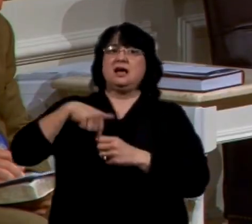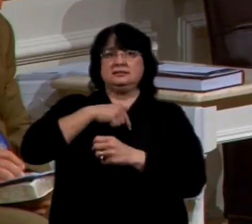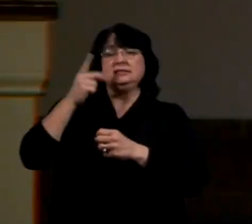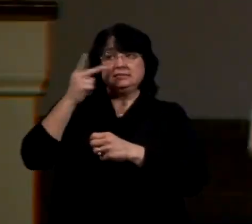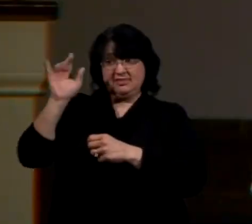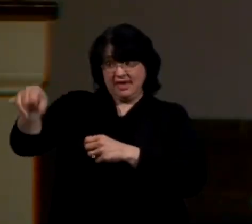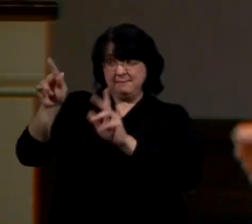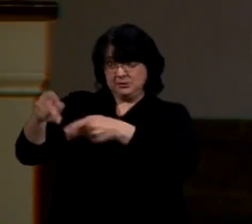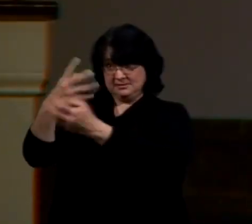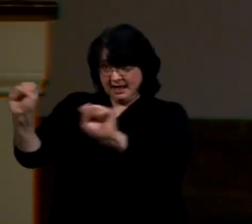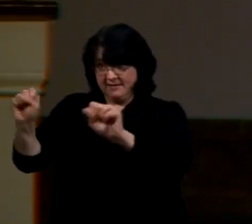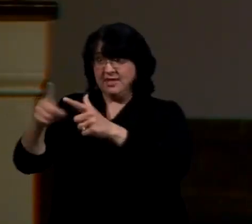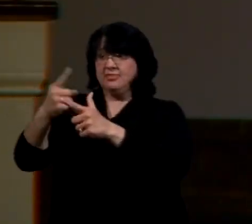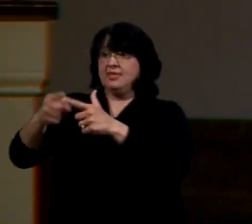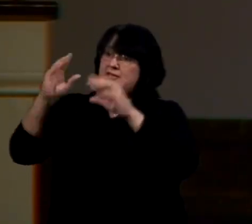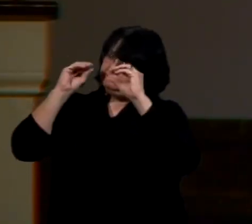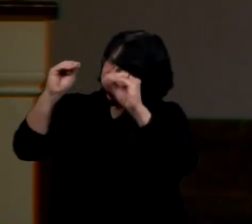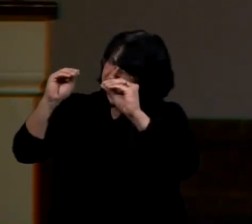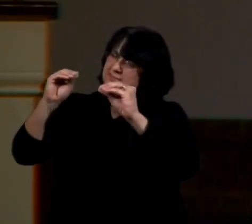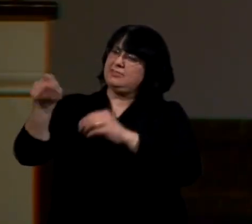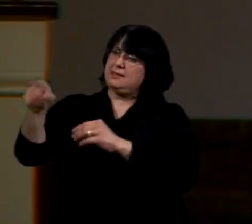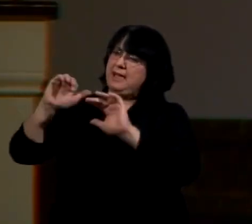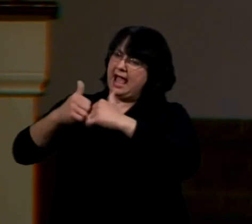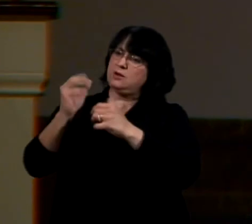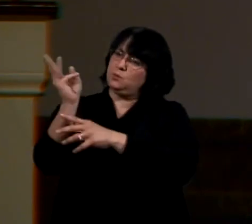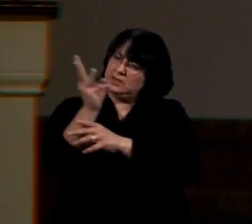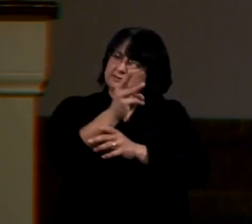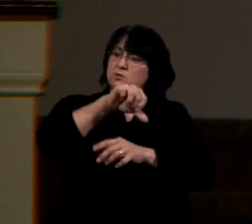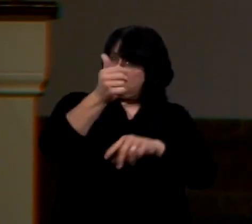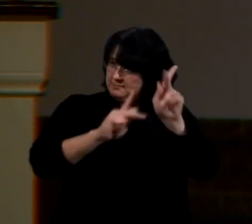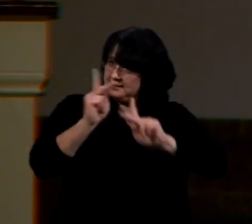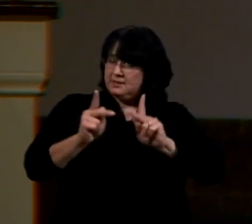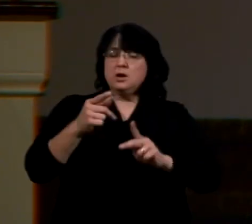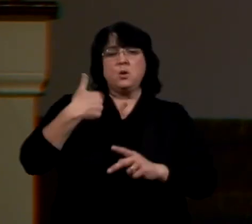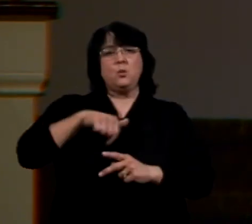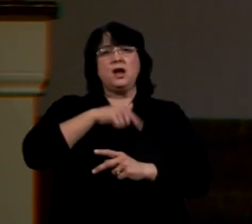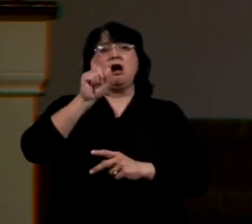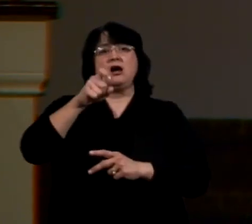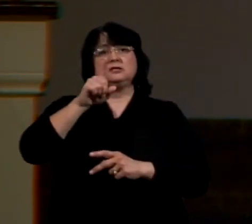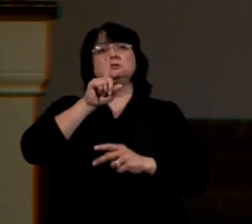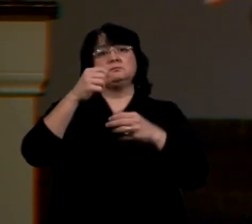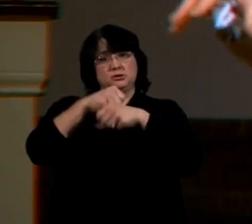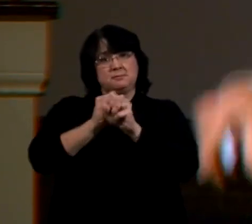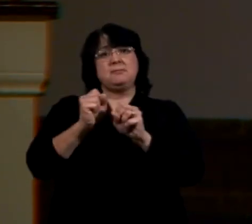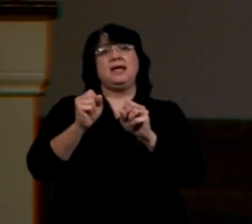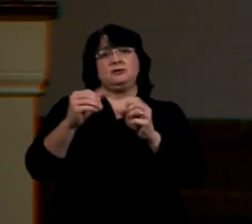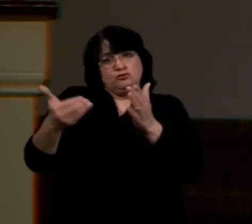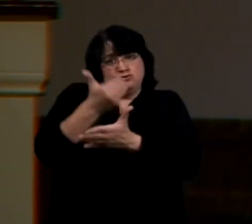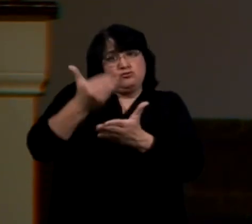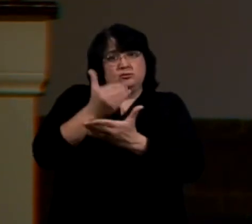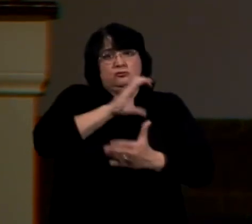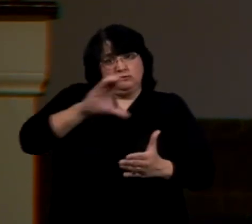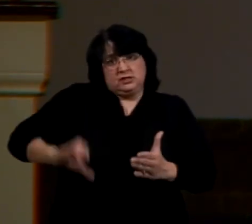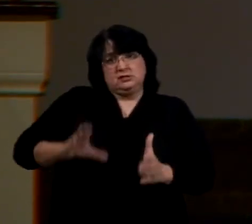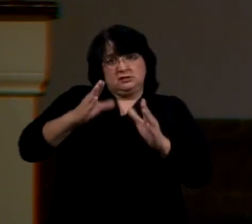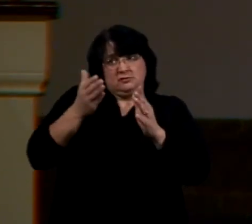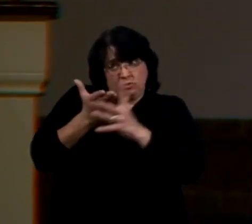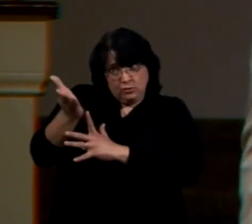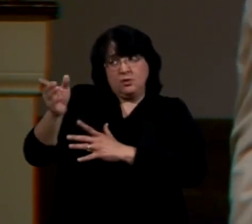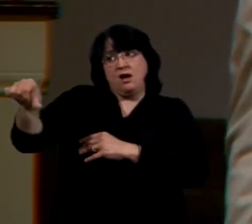immediately train them how to win someone else to Christ. We are to be reproducing reproducers.